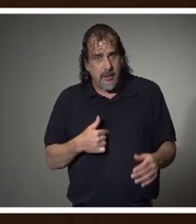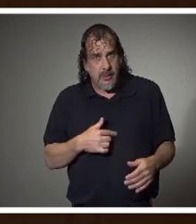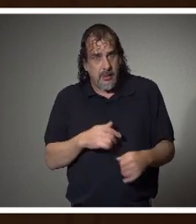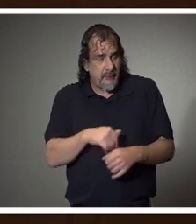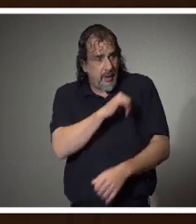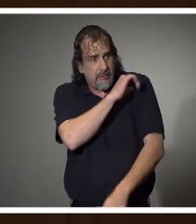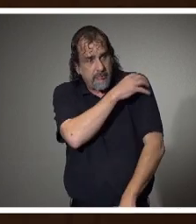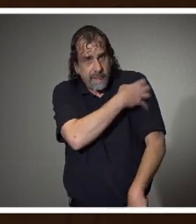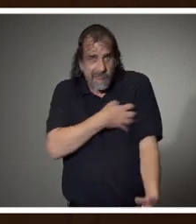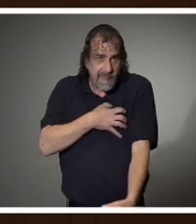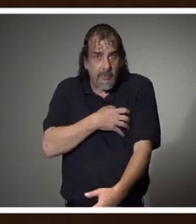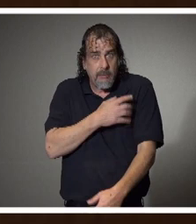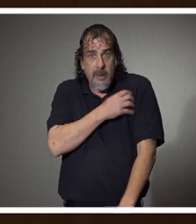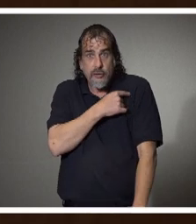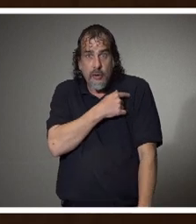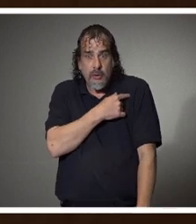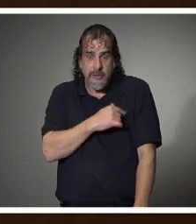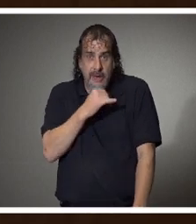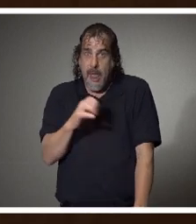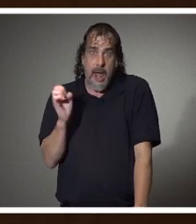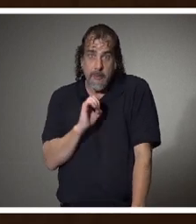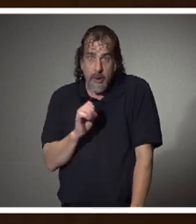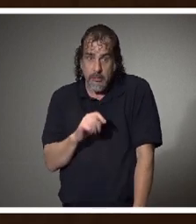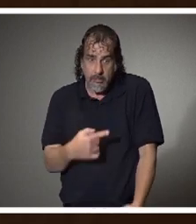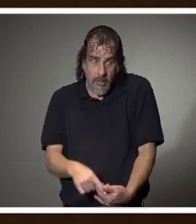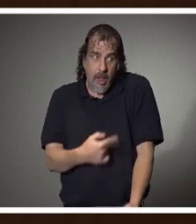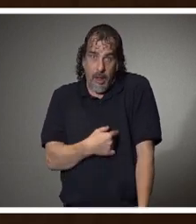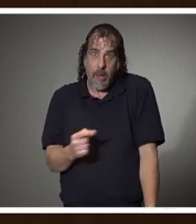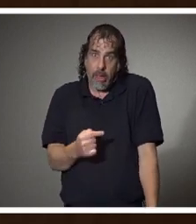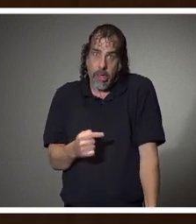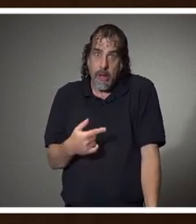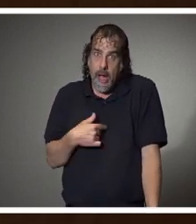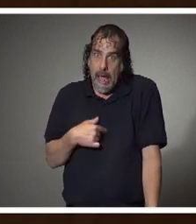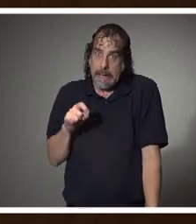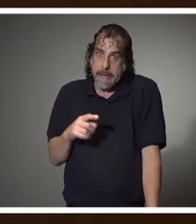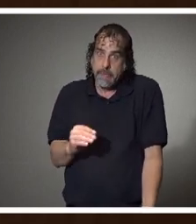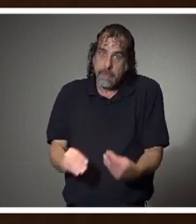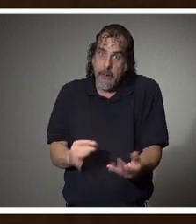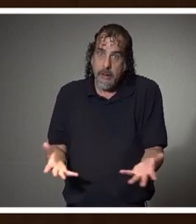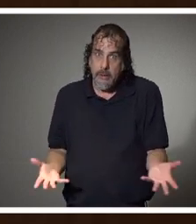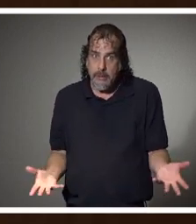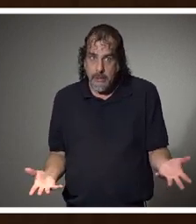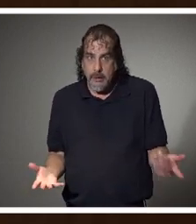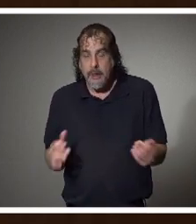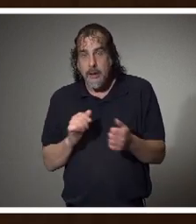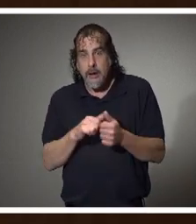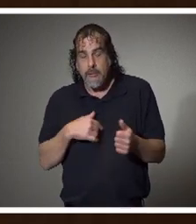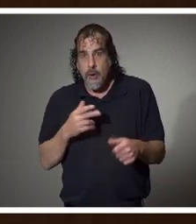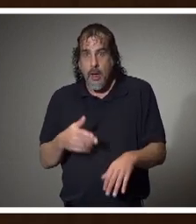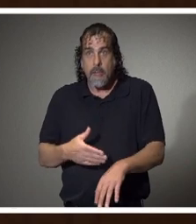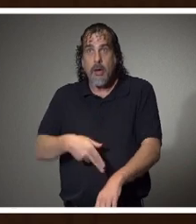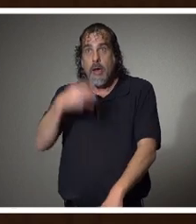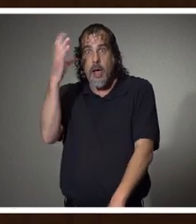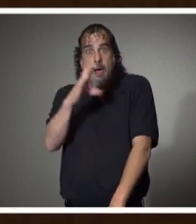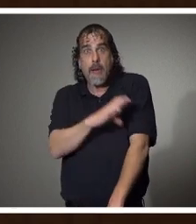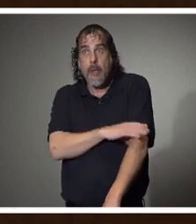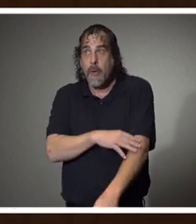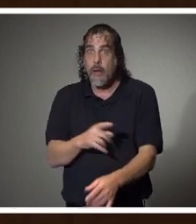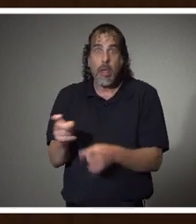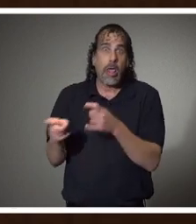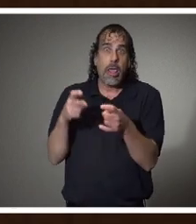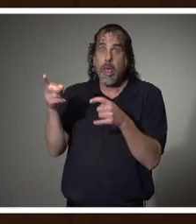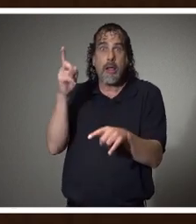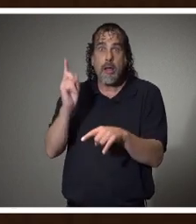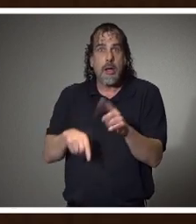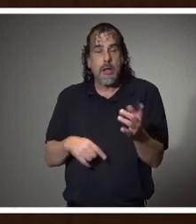If I tear my shoulder, even though it's not an emergency, it's pretty urgent to me, right? Or if you have uncontrolled high blood pressure, it's something